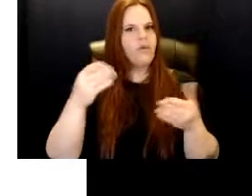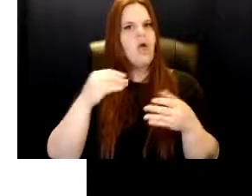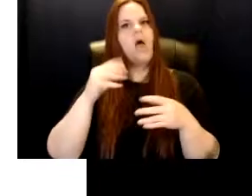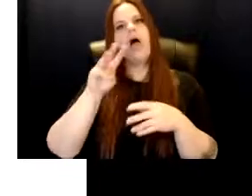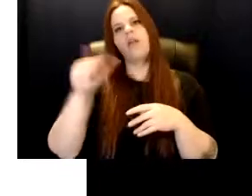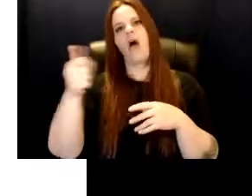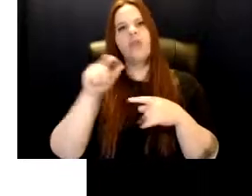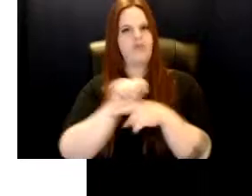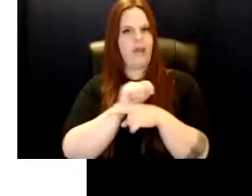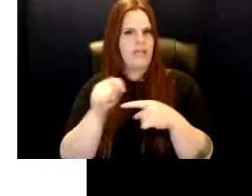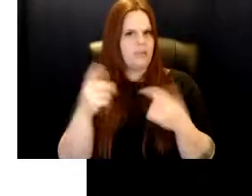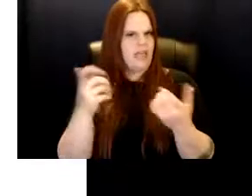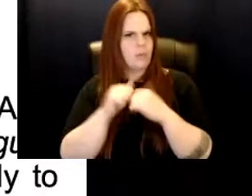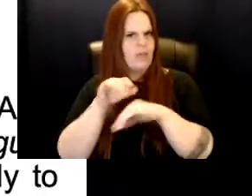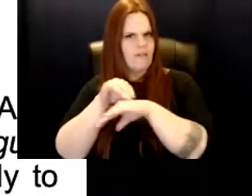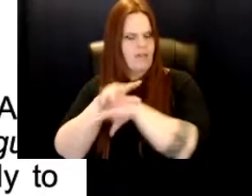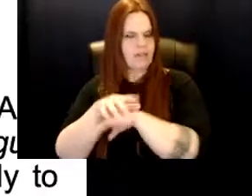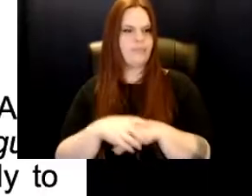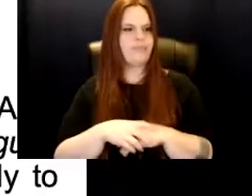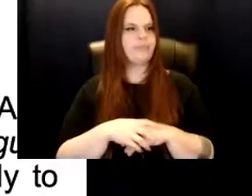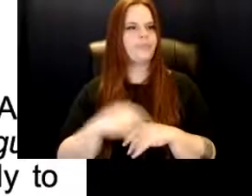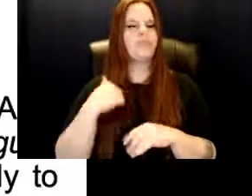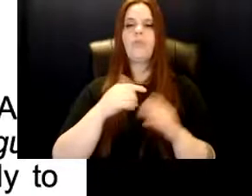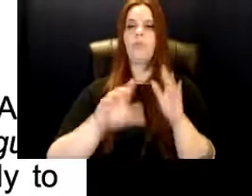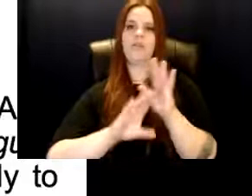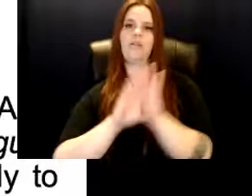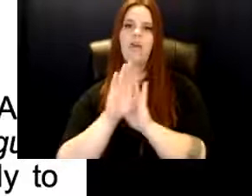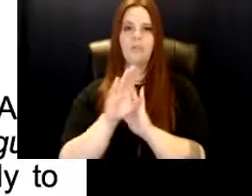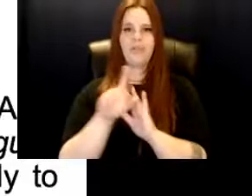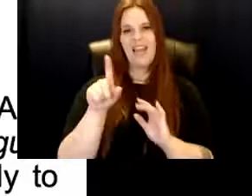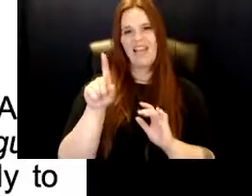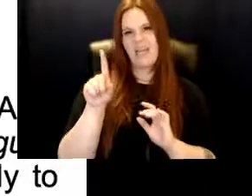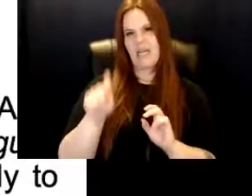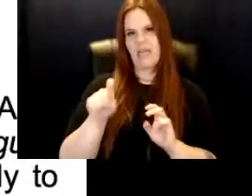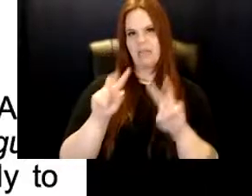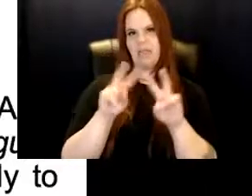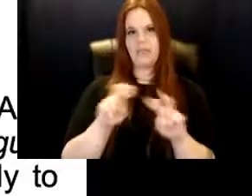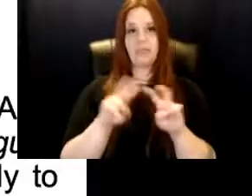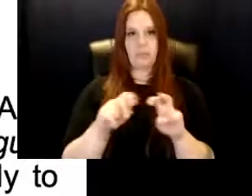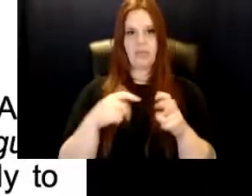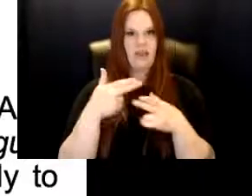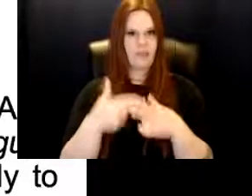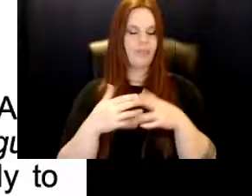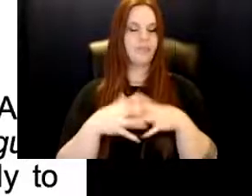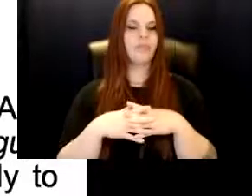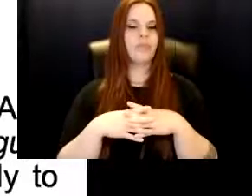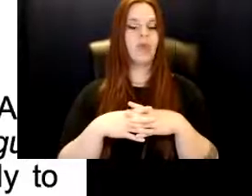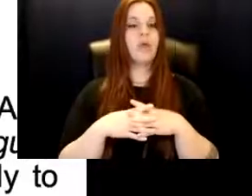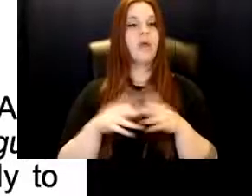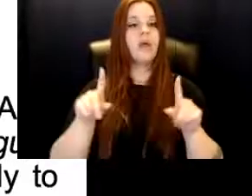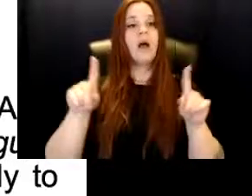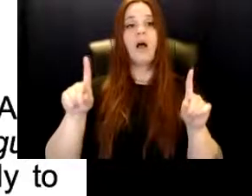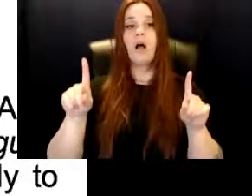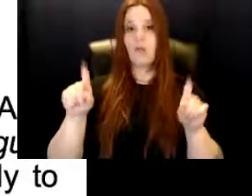slide, please. We developed a needs assessment, I would call it. We developed a questionnaire